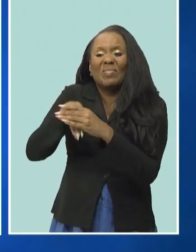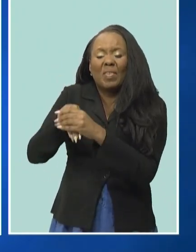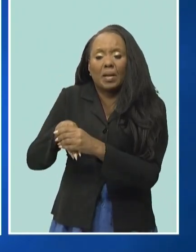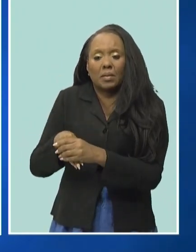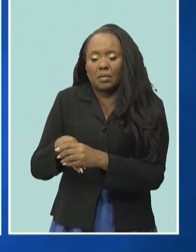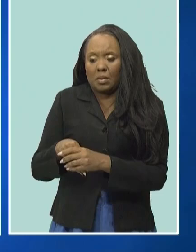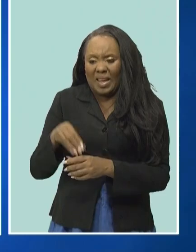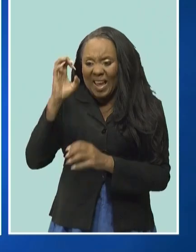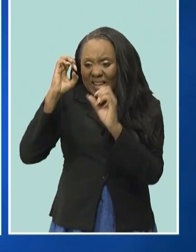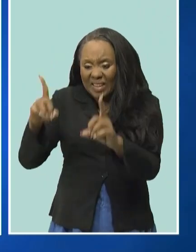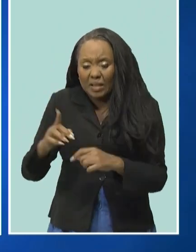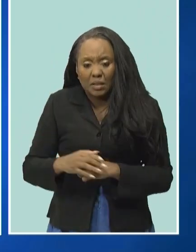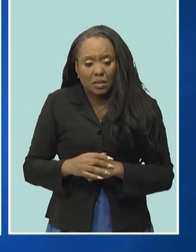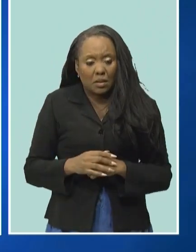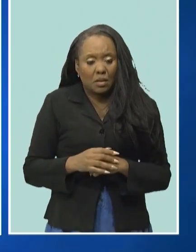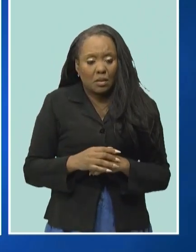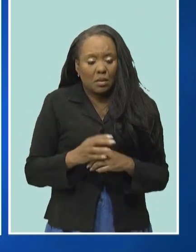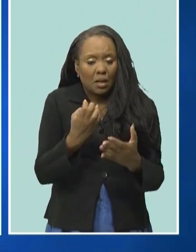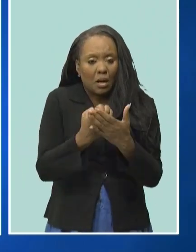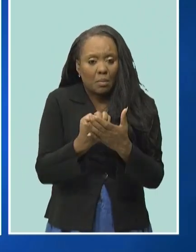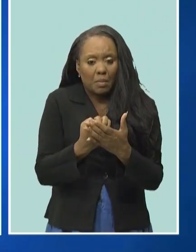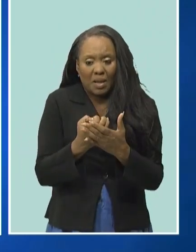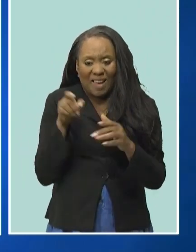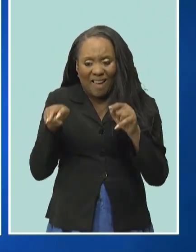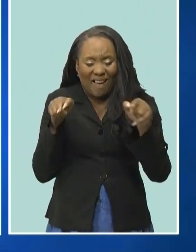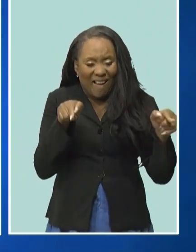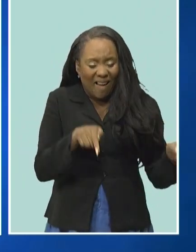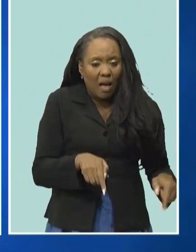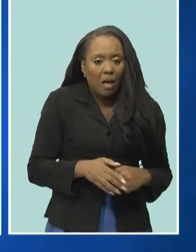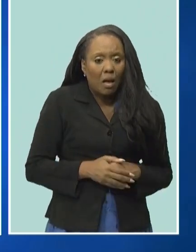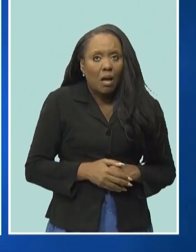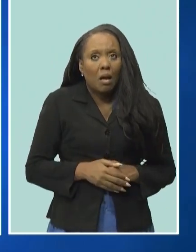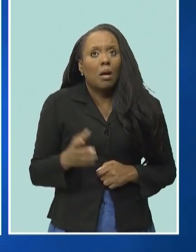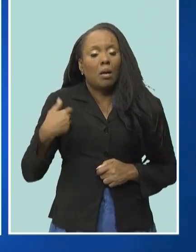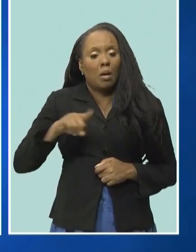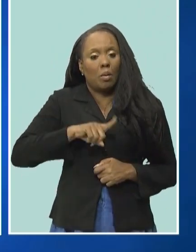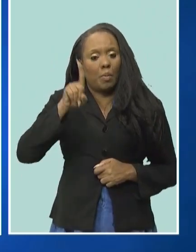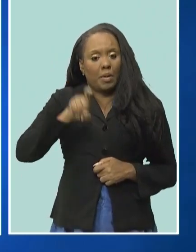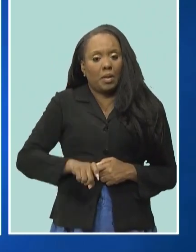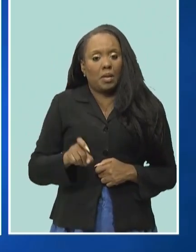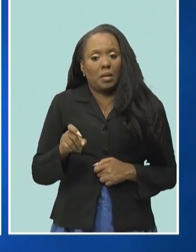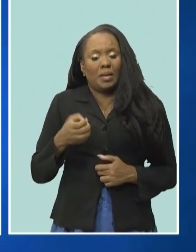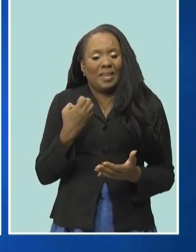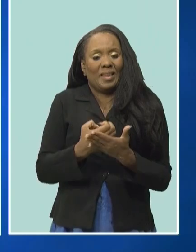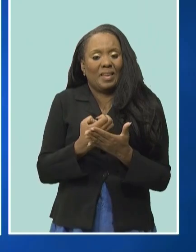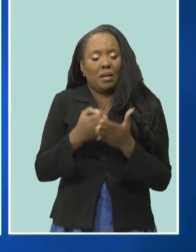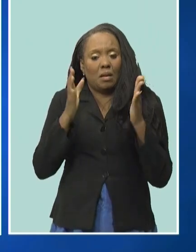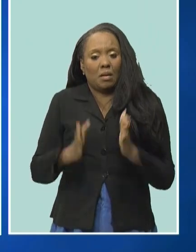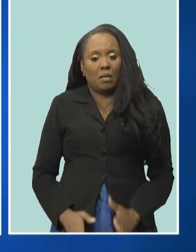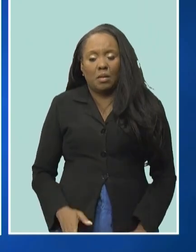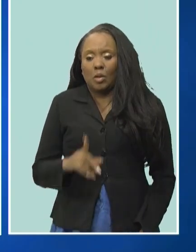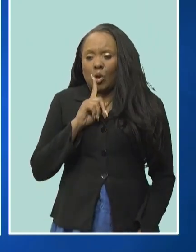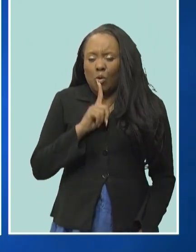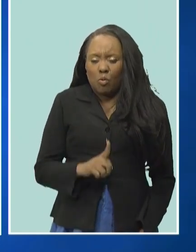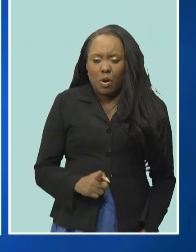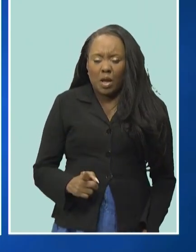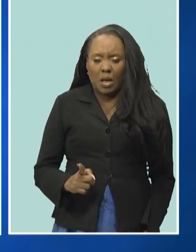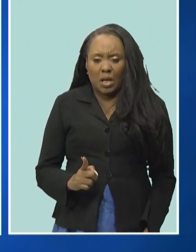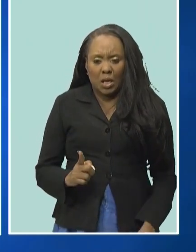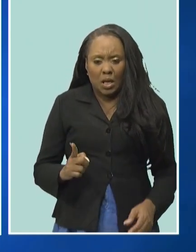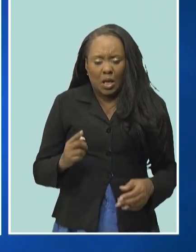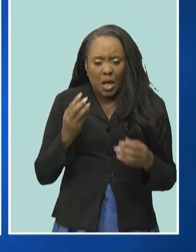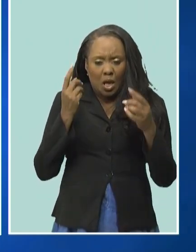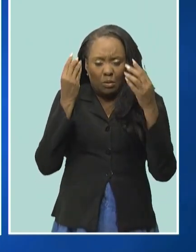the economists, with all due respect, to dig a little deeper and to be a little more granular in terms of